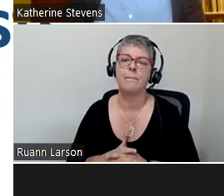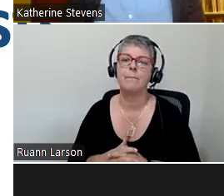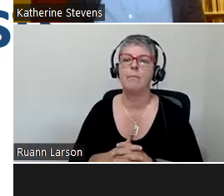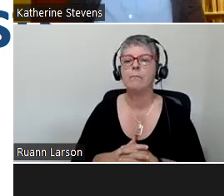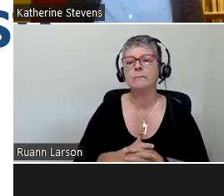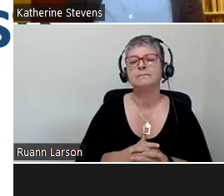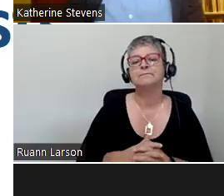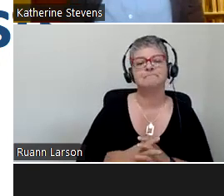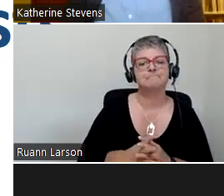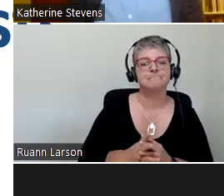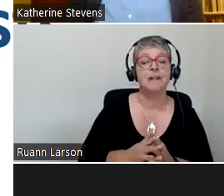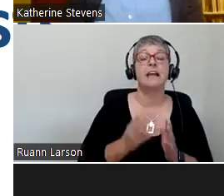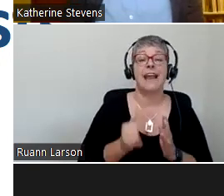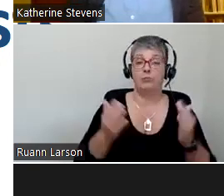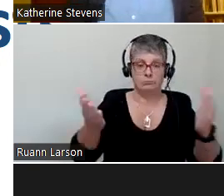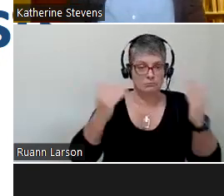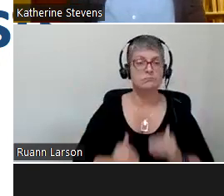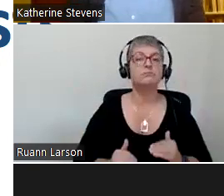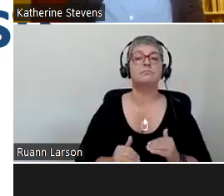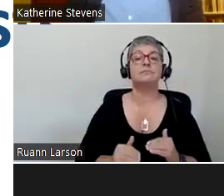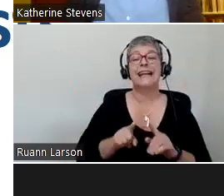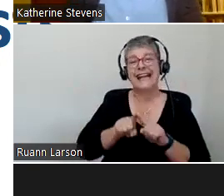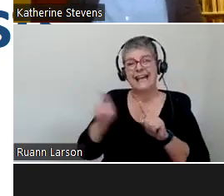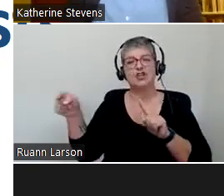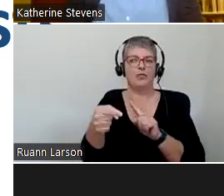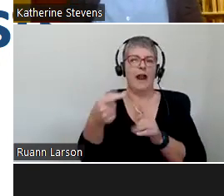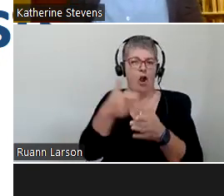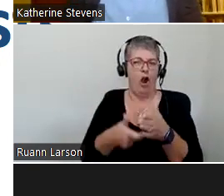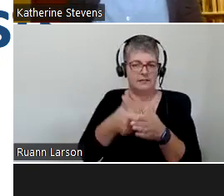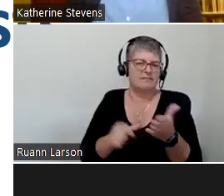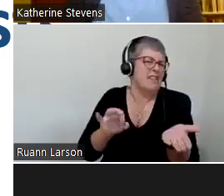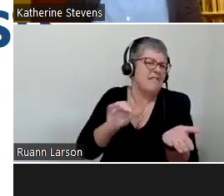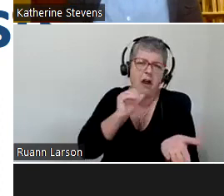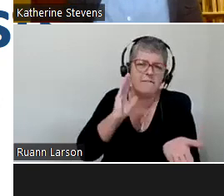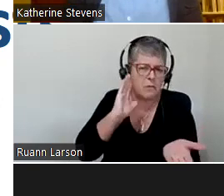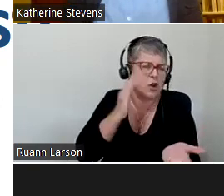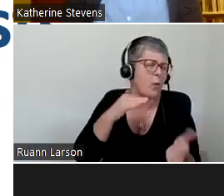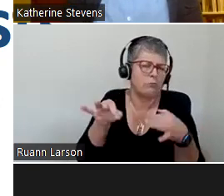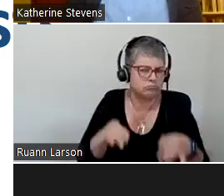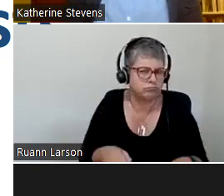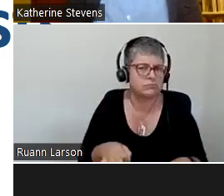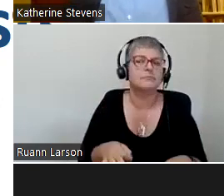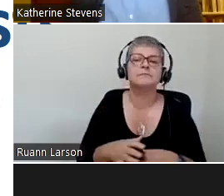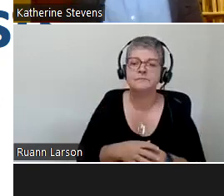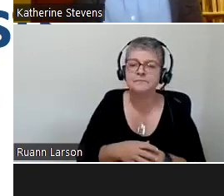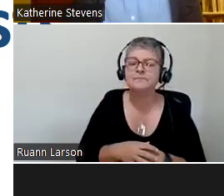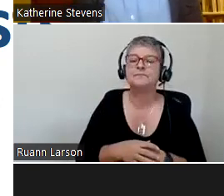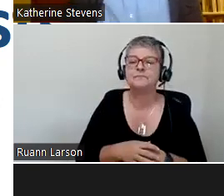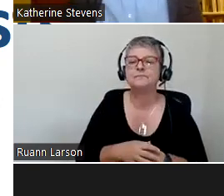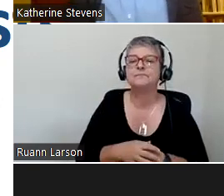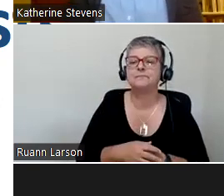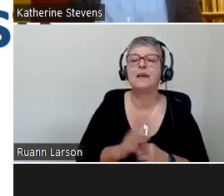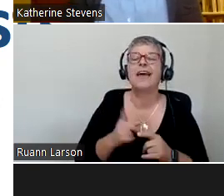We're going to move on to indirect costs. I'll say a little bit about what this is if you're not familiar with them, and then talk a little bit about how we calculate